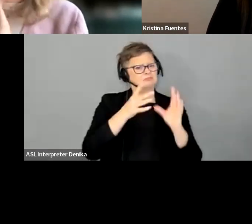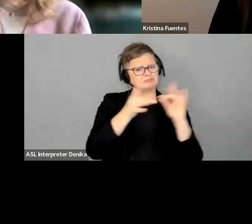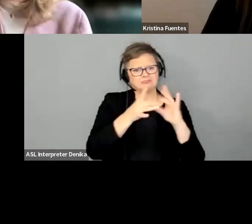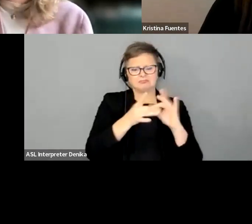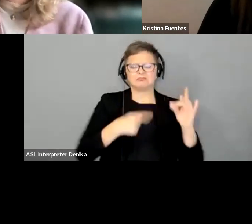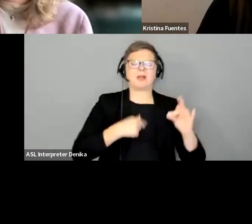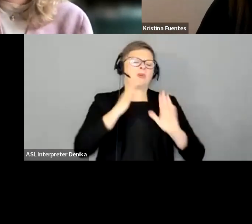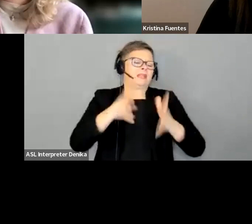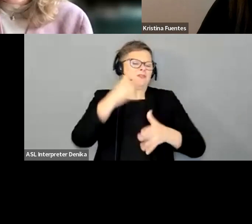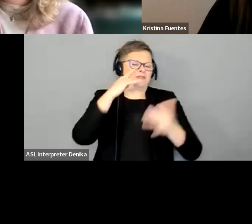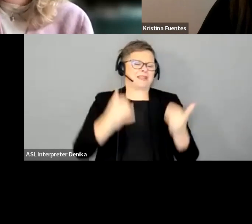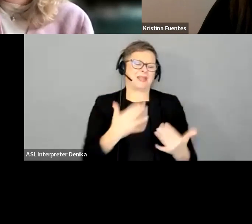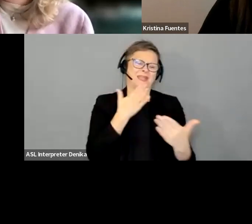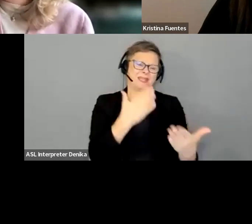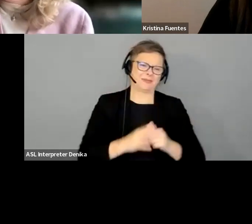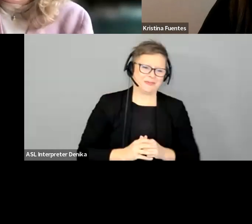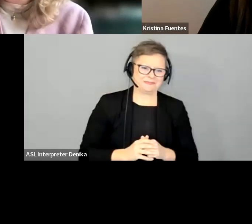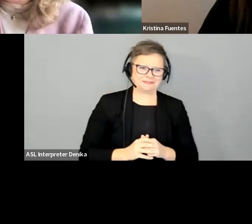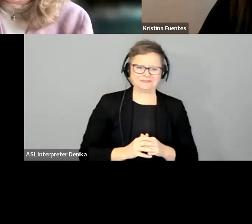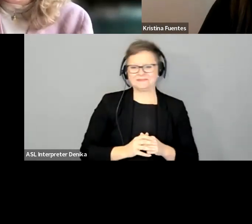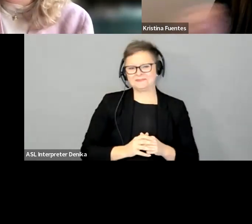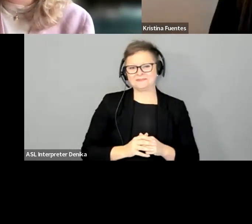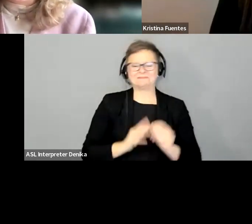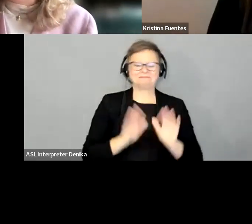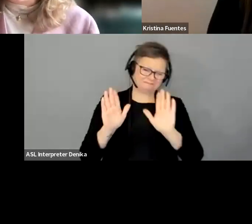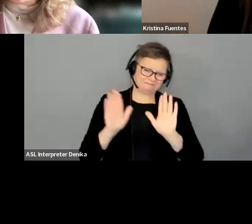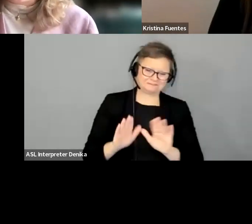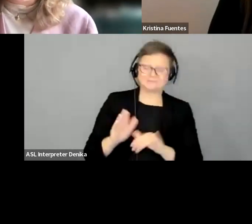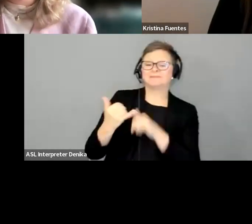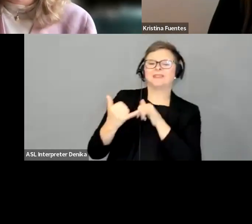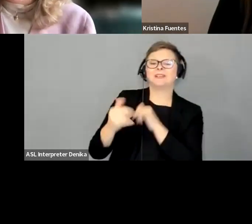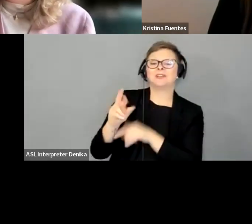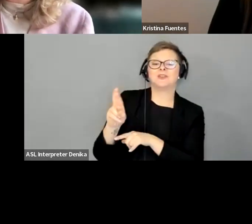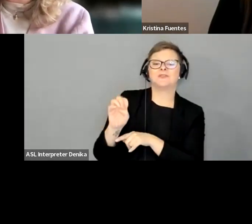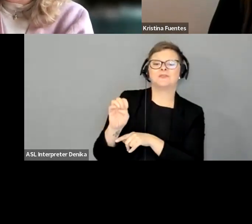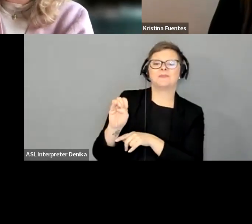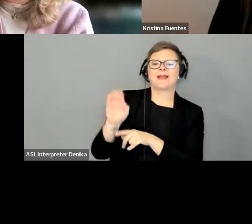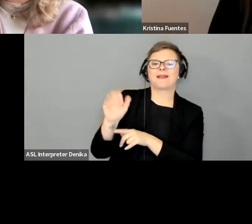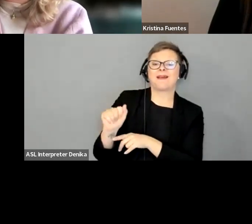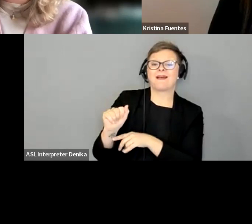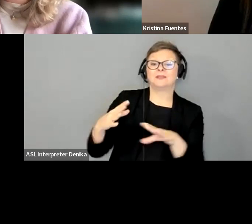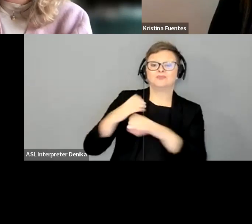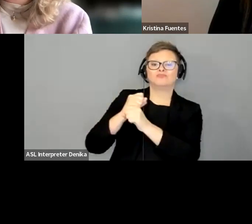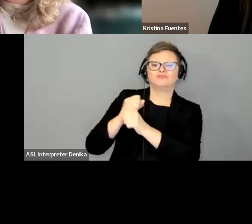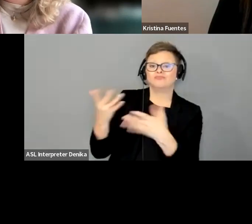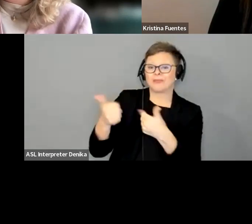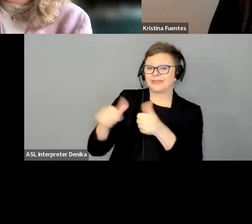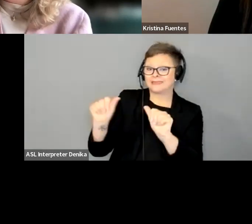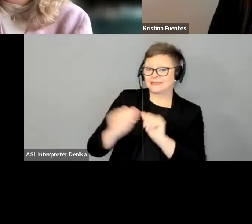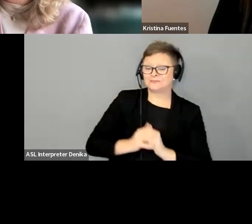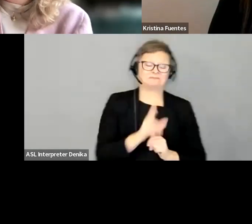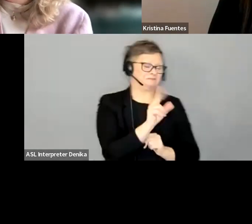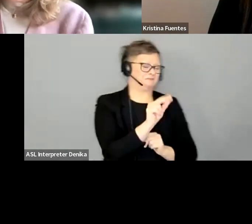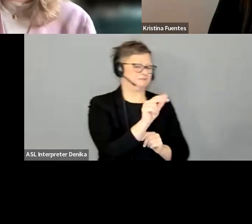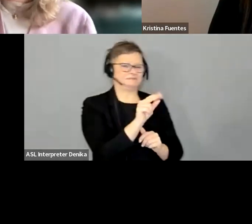it there. Thank you very much. Amazing. Thank you. And finally, Rebecca, any quick closing statements or final remarks?